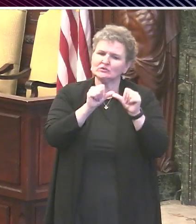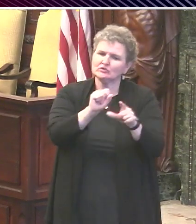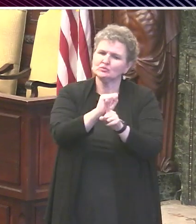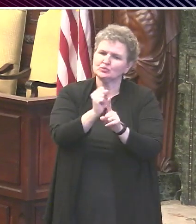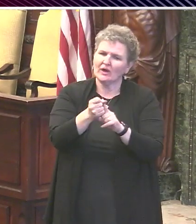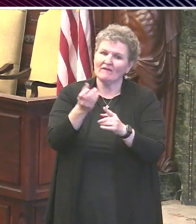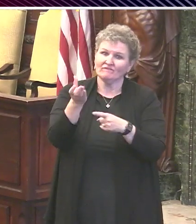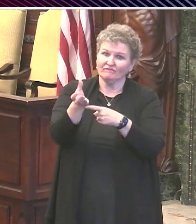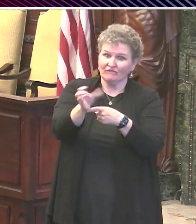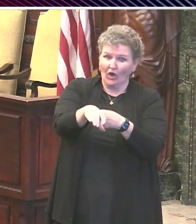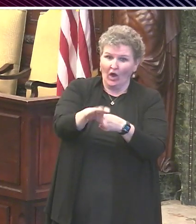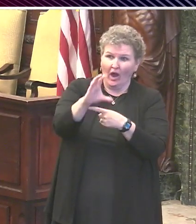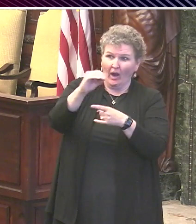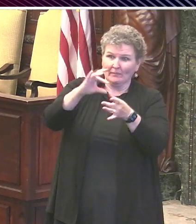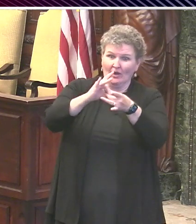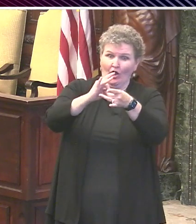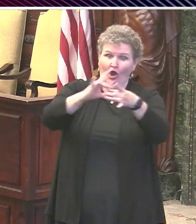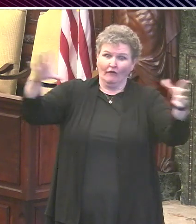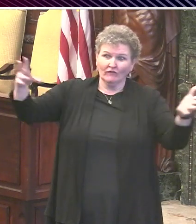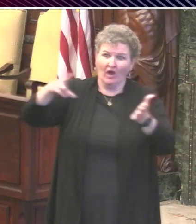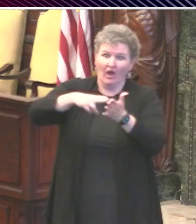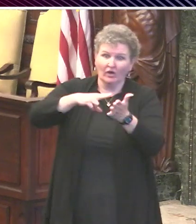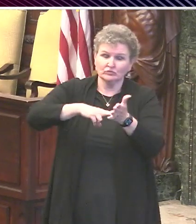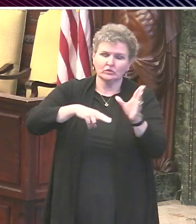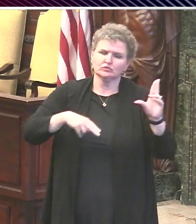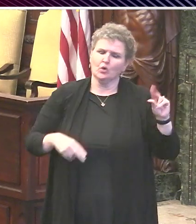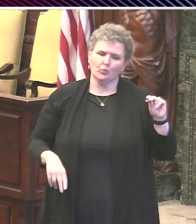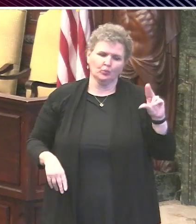potty company to pull out. Thank you.